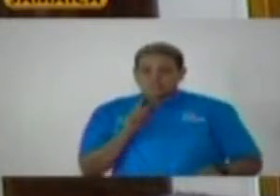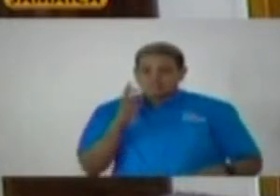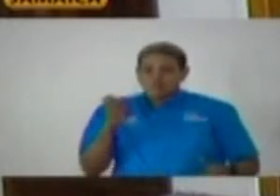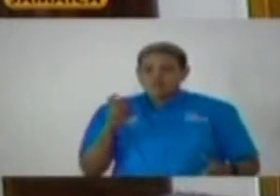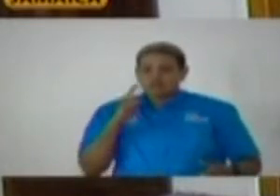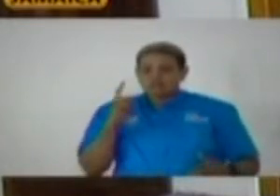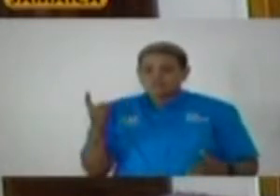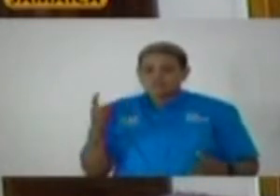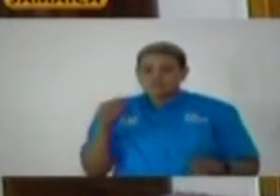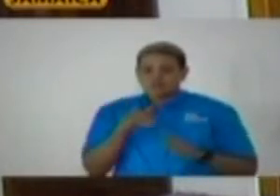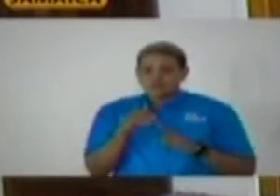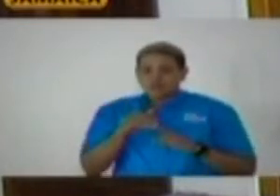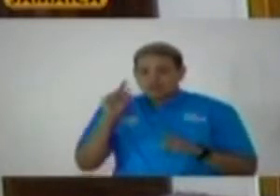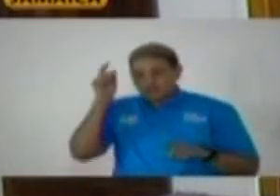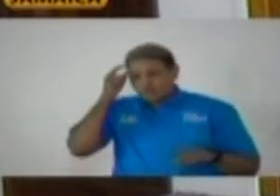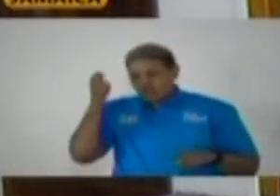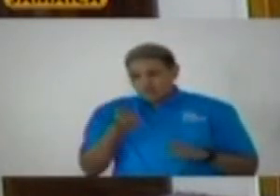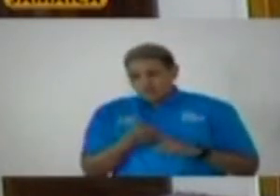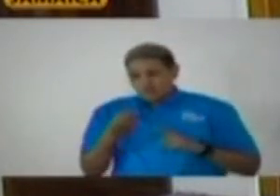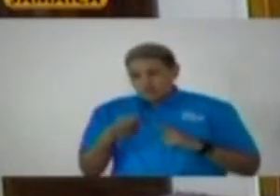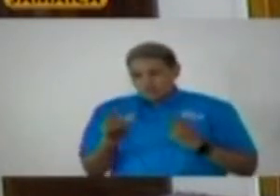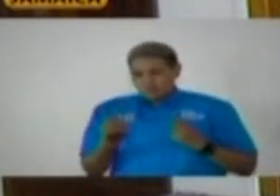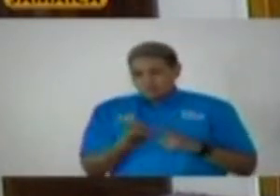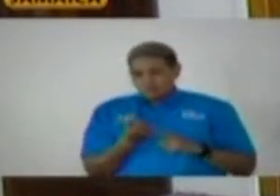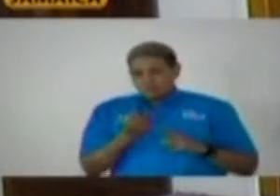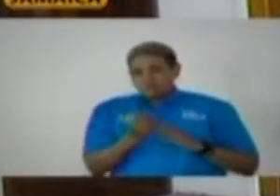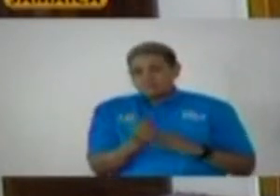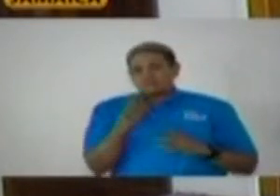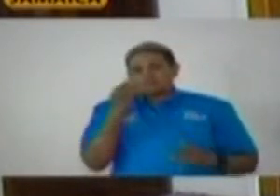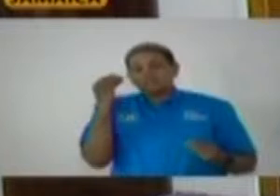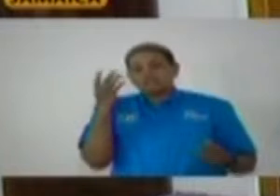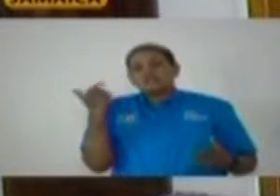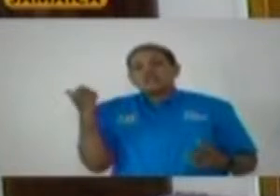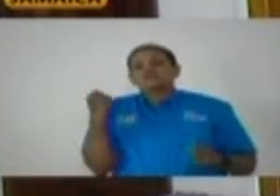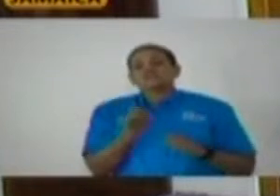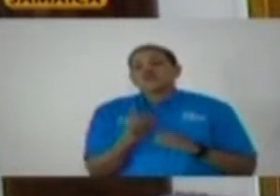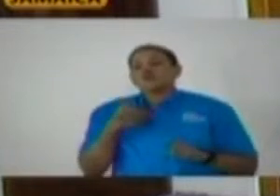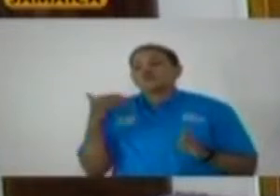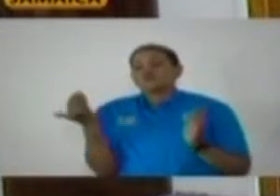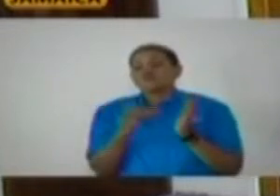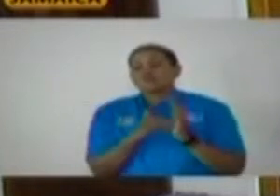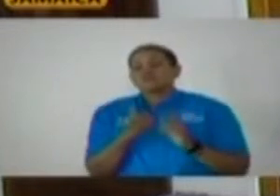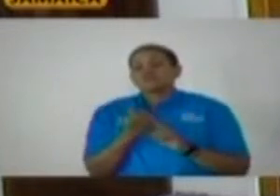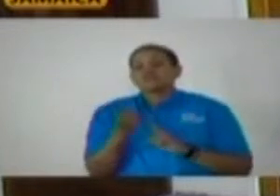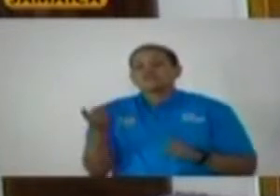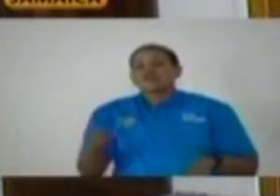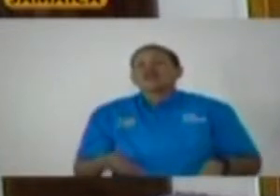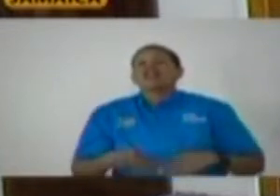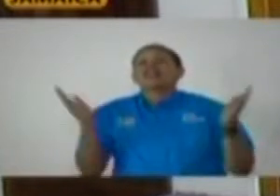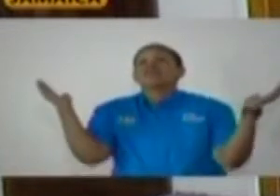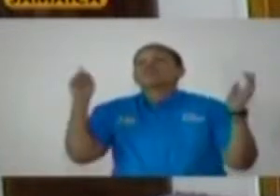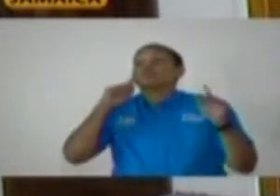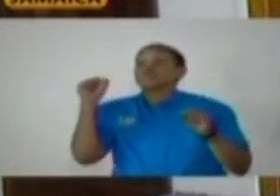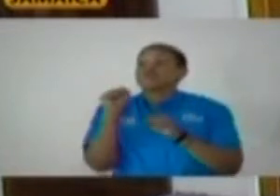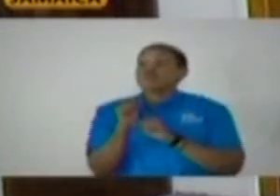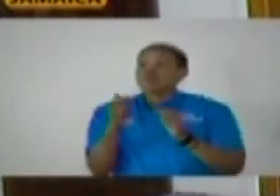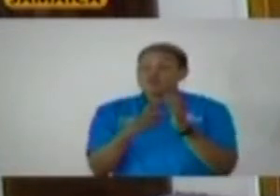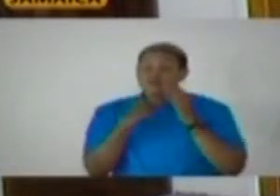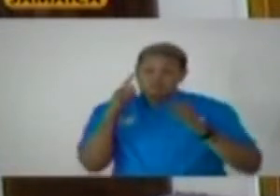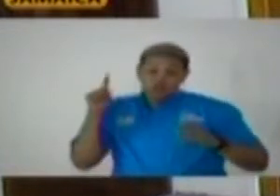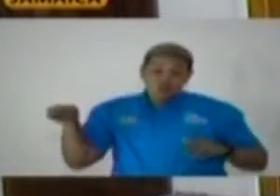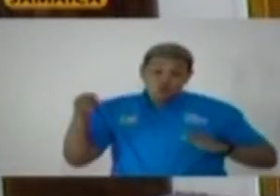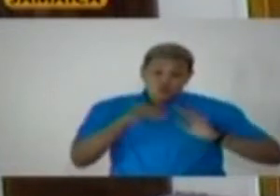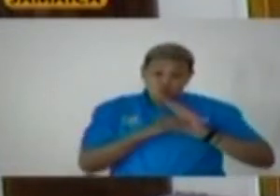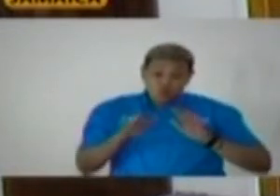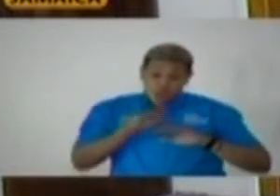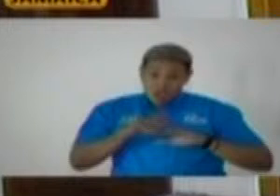to call on the government. The opposition leader said it last year, and I want to repeat it. You have lifted the guarantee requirement for those students